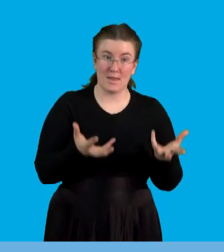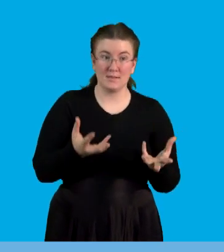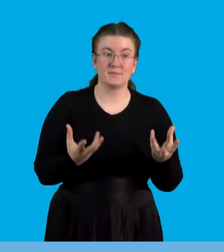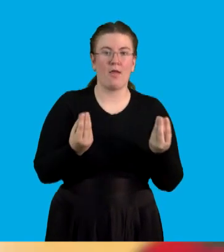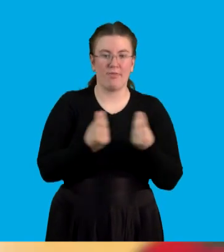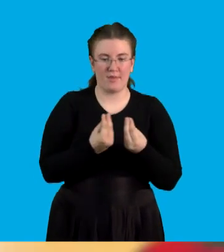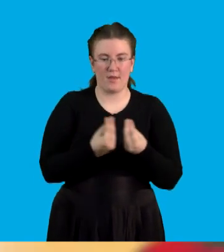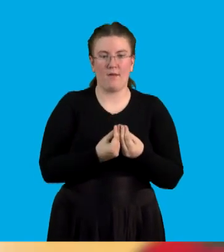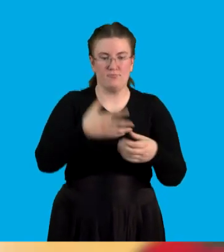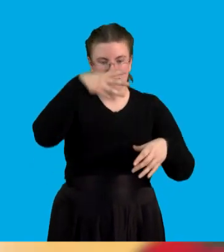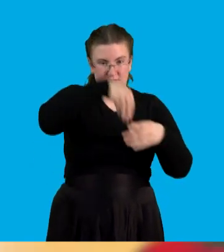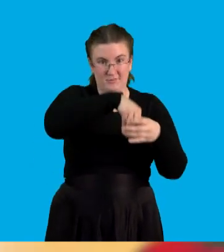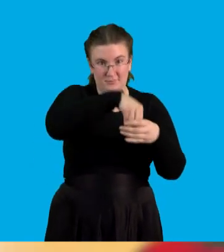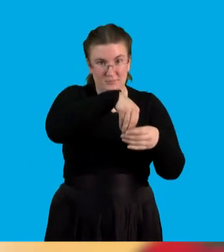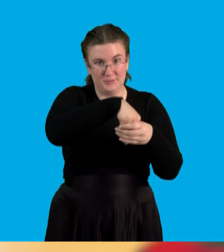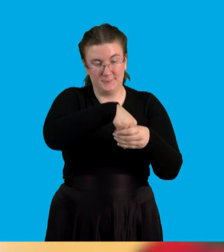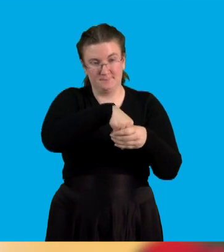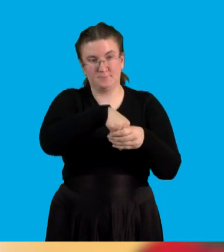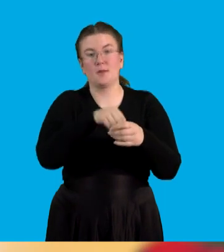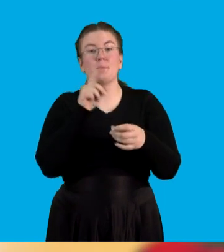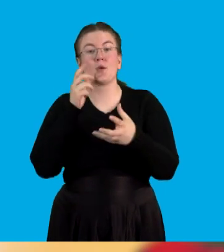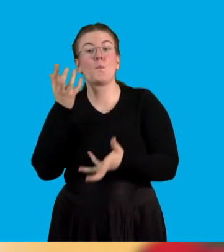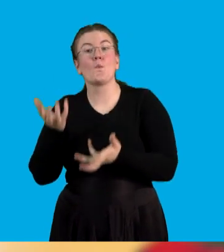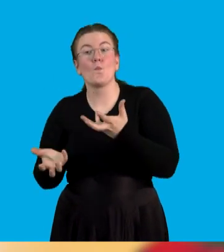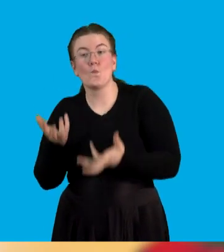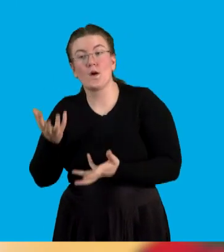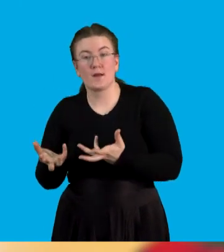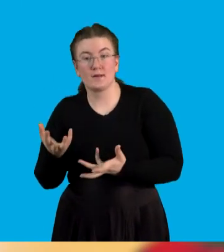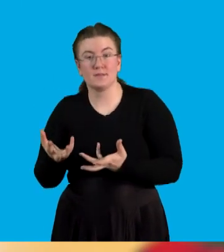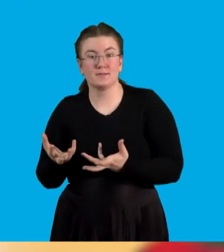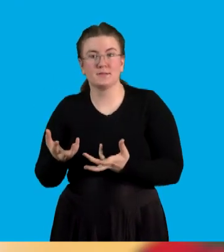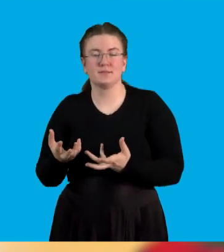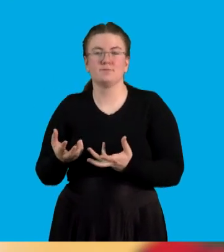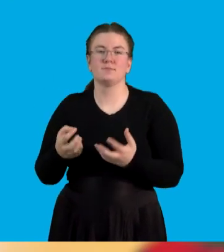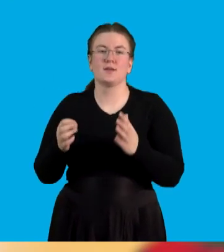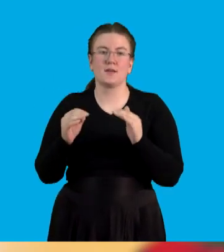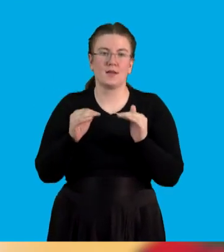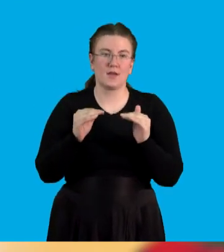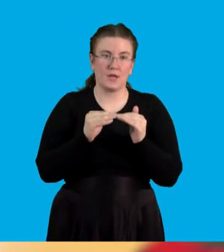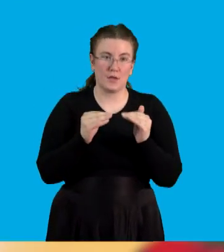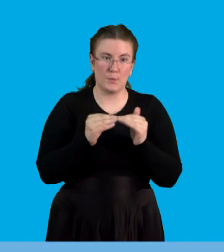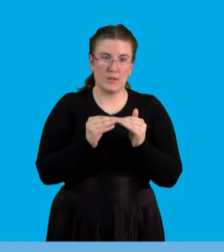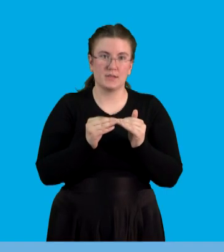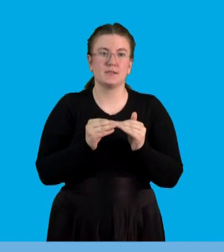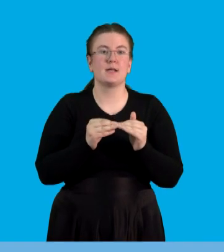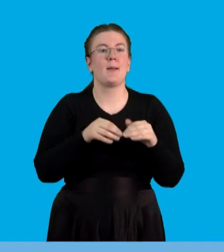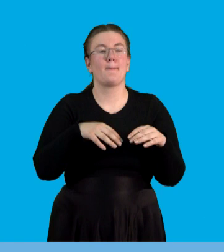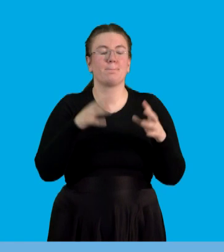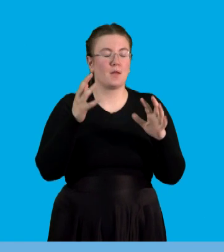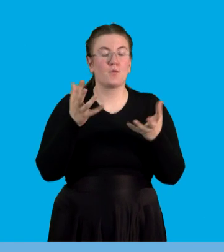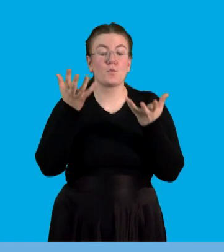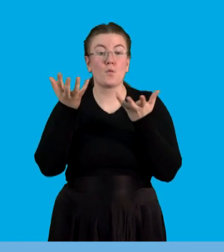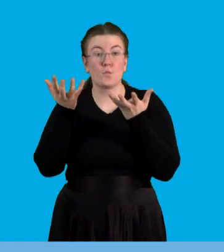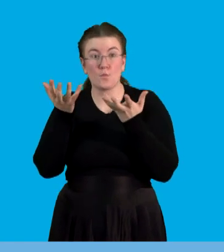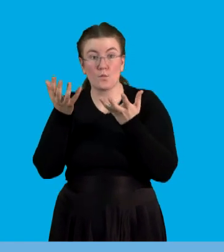of substances that are making up that particular object, whereas the weight is defined as the mass multiplied by the gravity. So